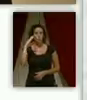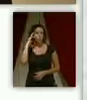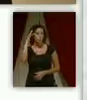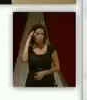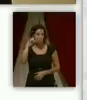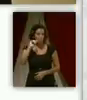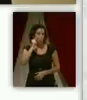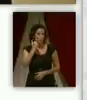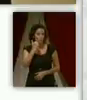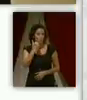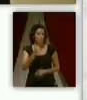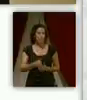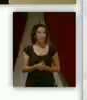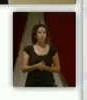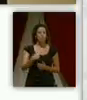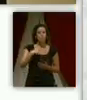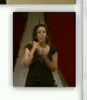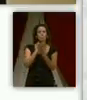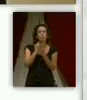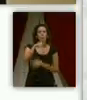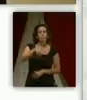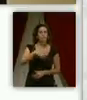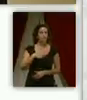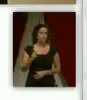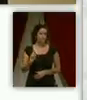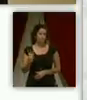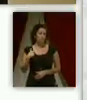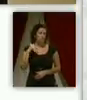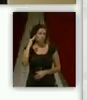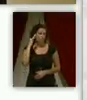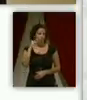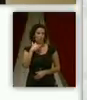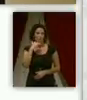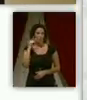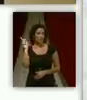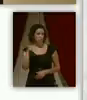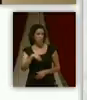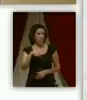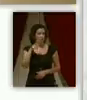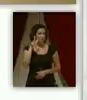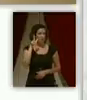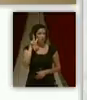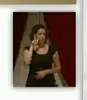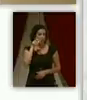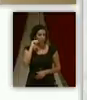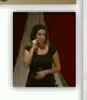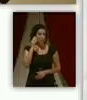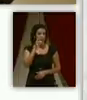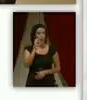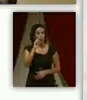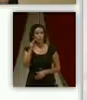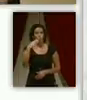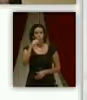introduce the so-called talk bulk, which I'm sure you're familiar with it. I'm sure you've heard about